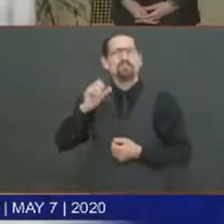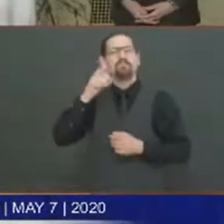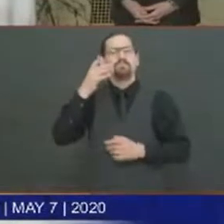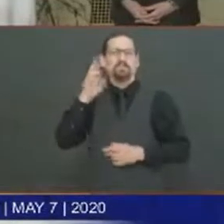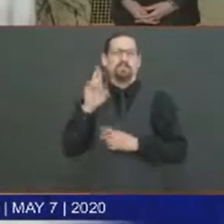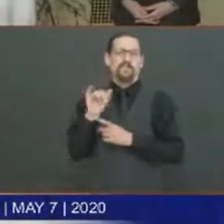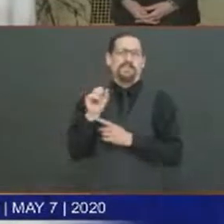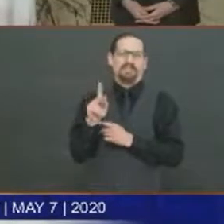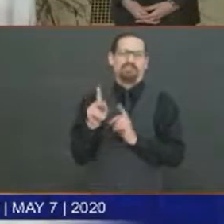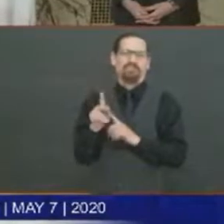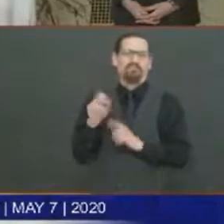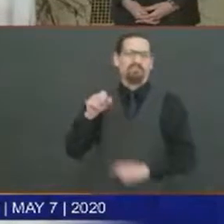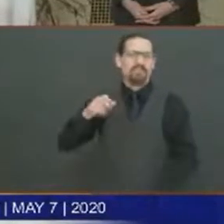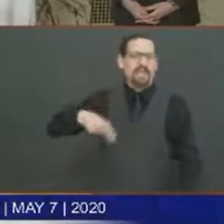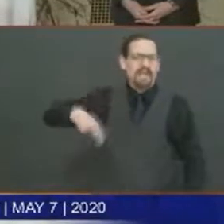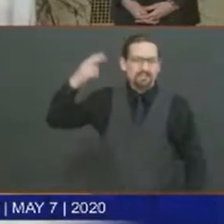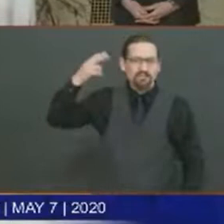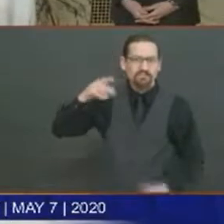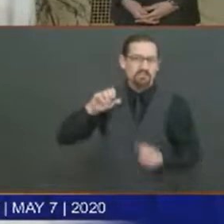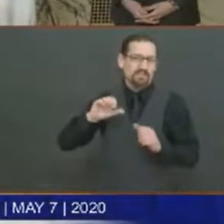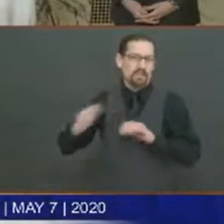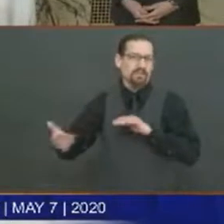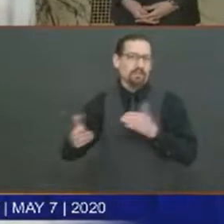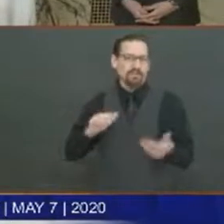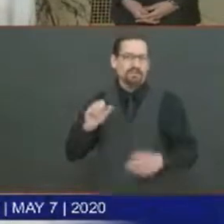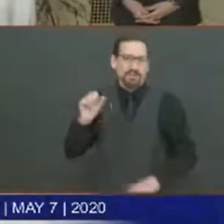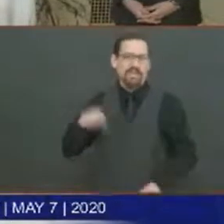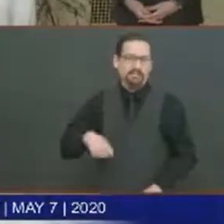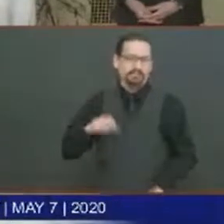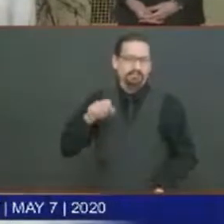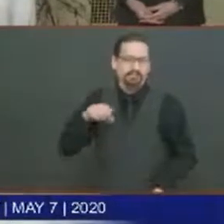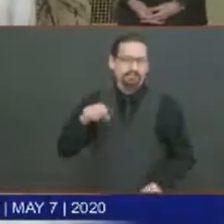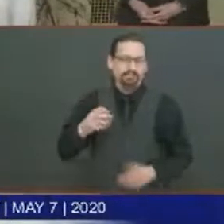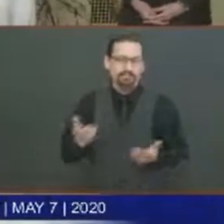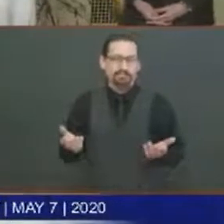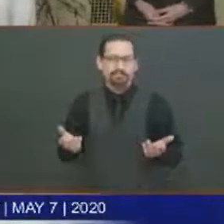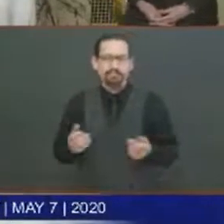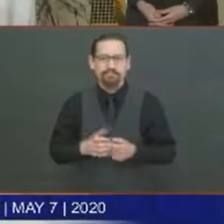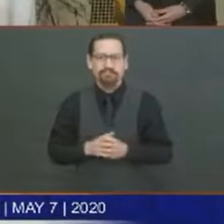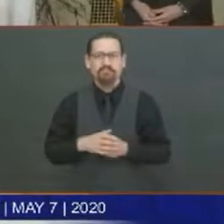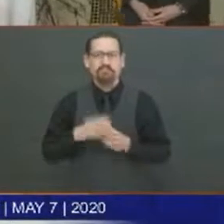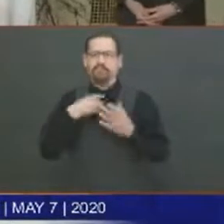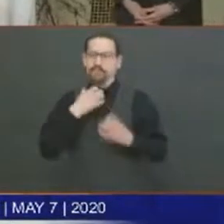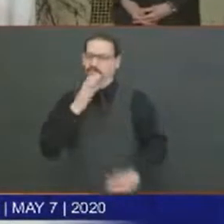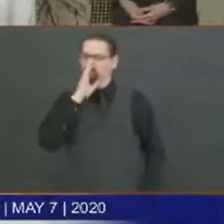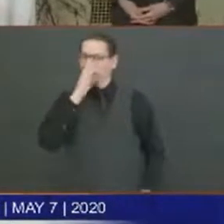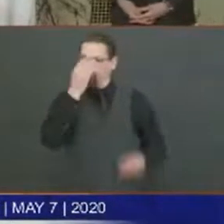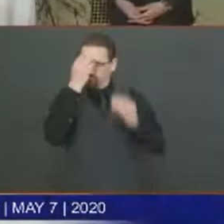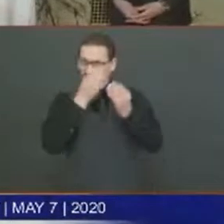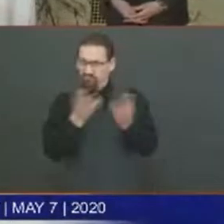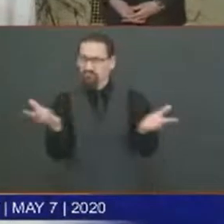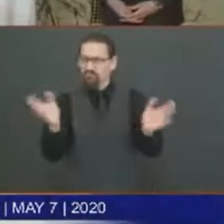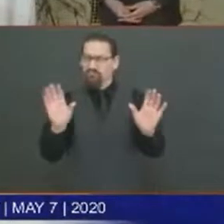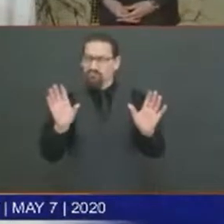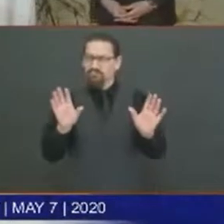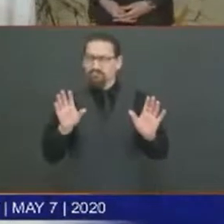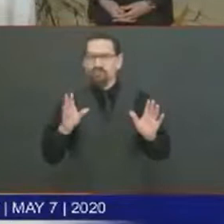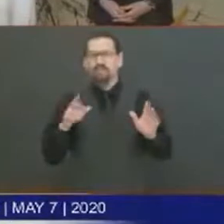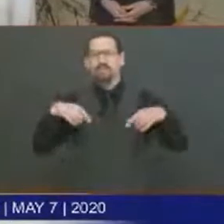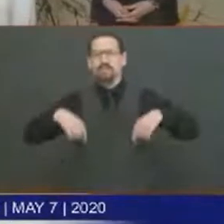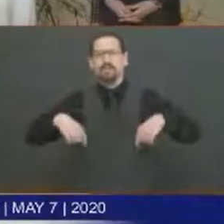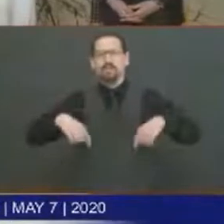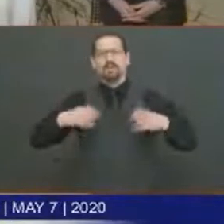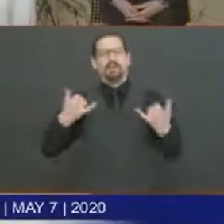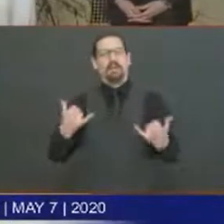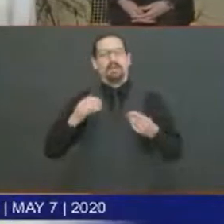negative outcomes, as we've discussed. But the fact that Rhode Island has a lower overall fatality